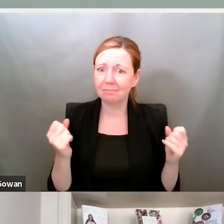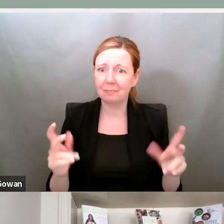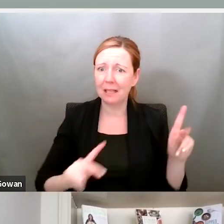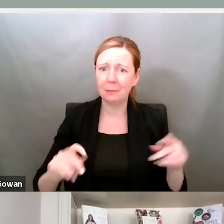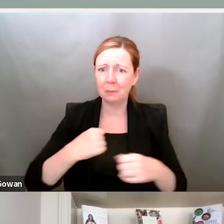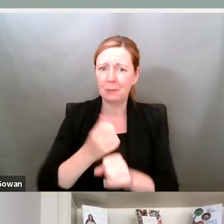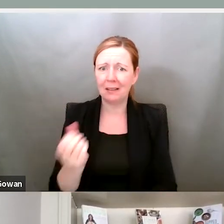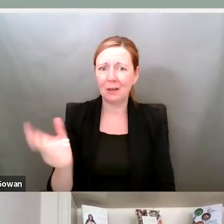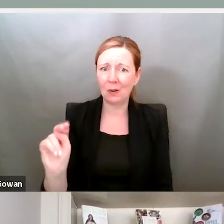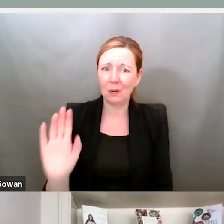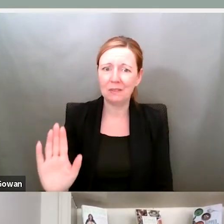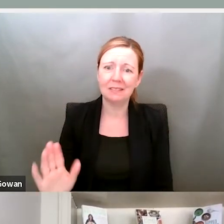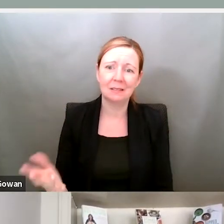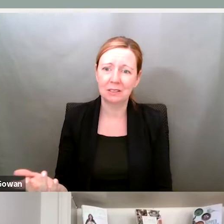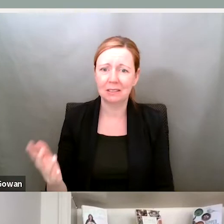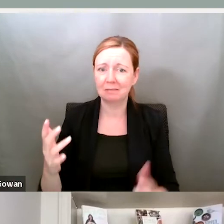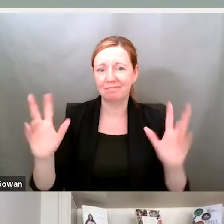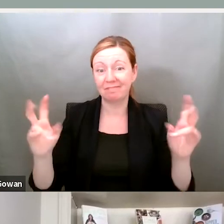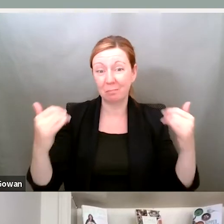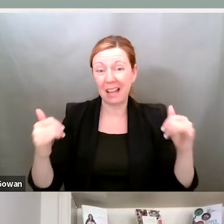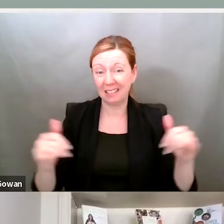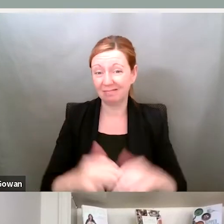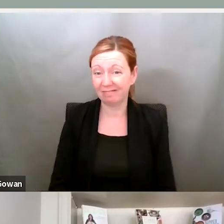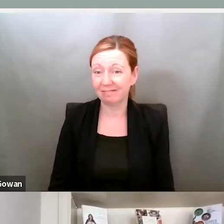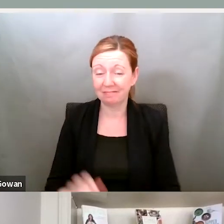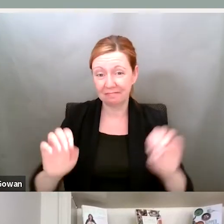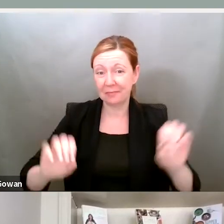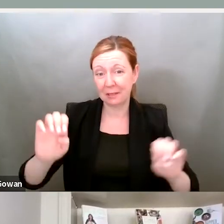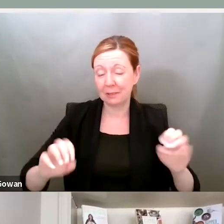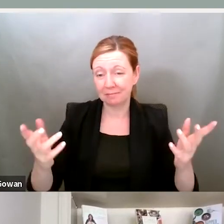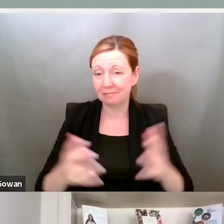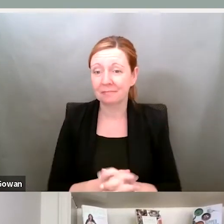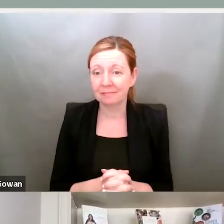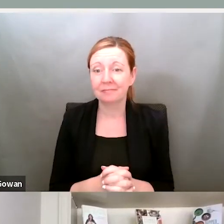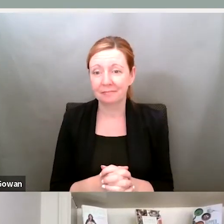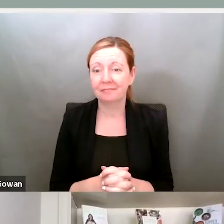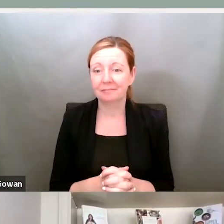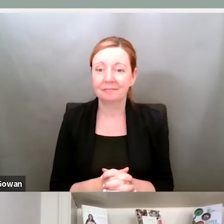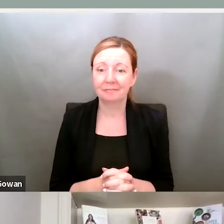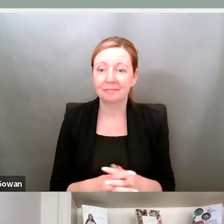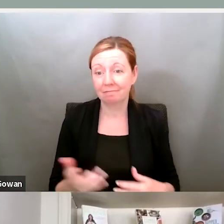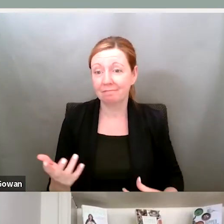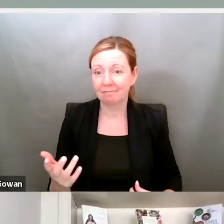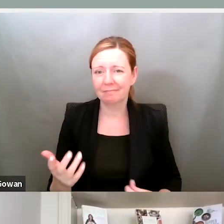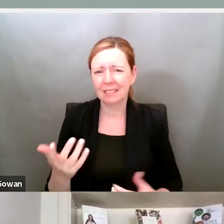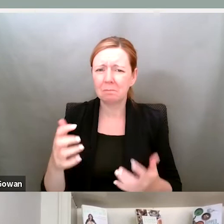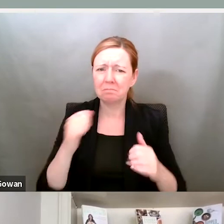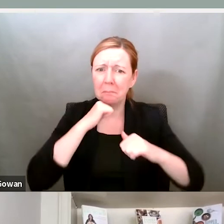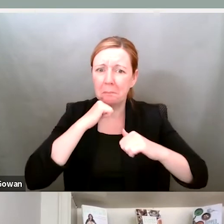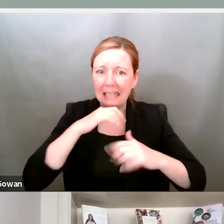their own. Yeah, you can just sort of play with it a little bit. Yeah. Okay. It's a little messy,